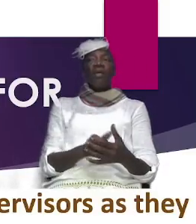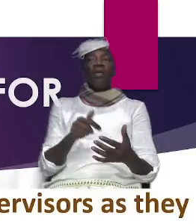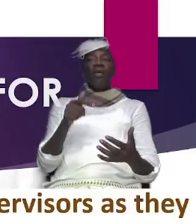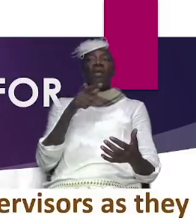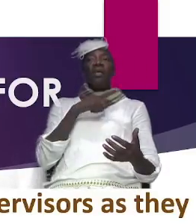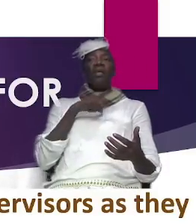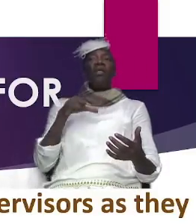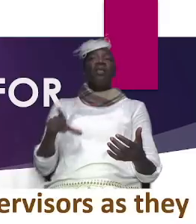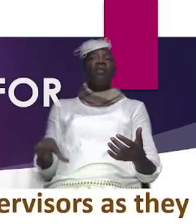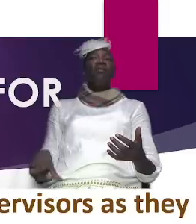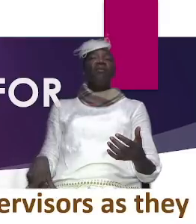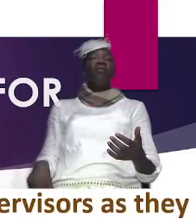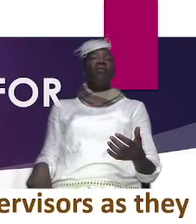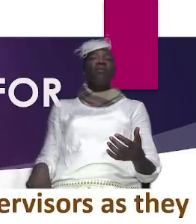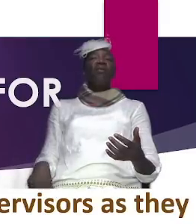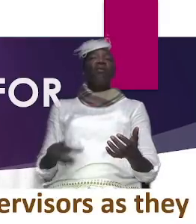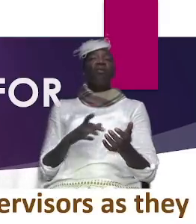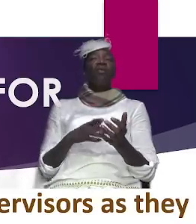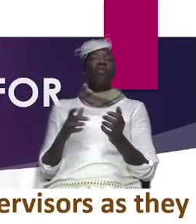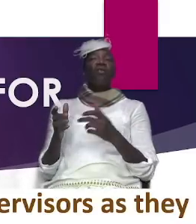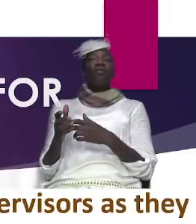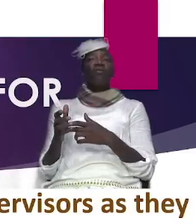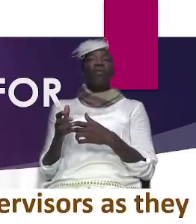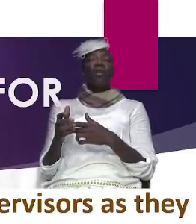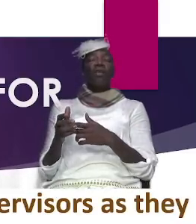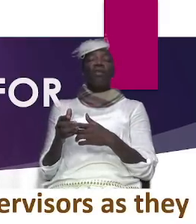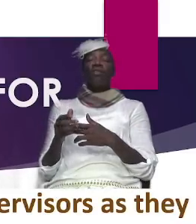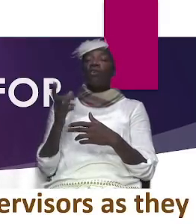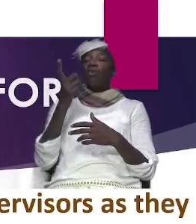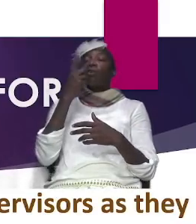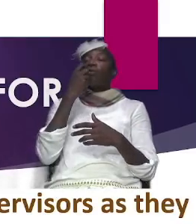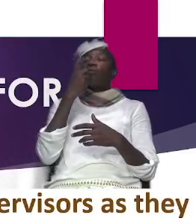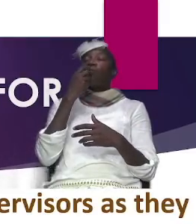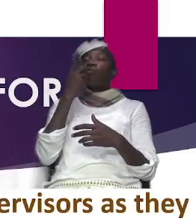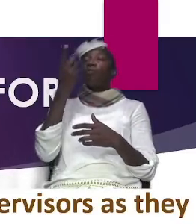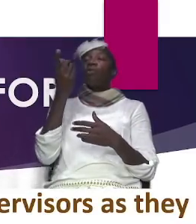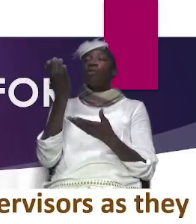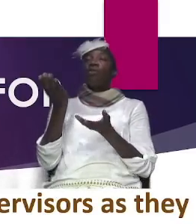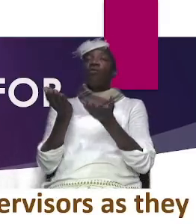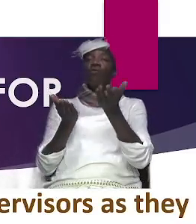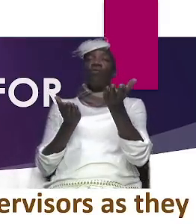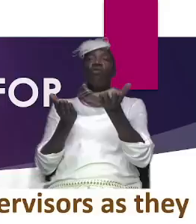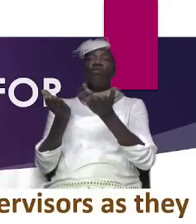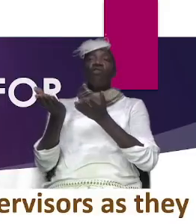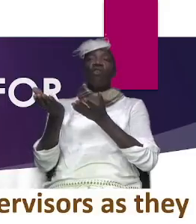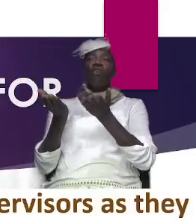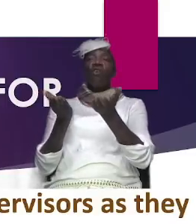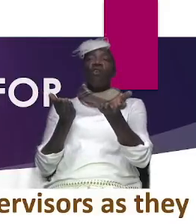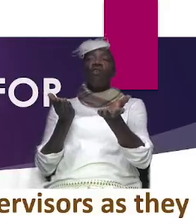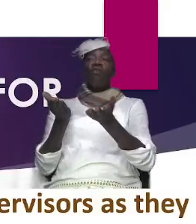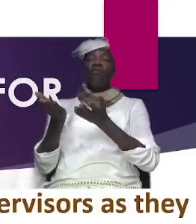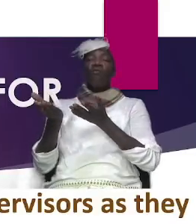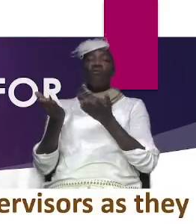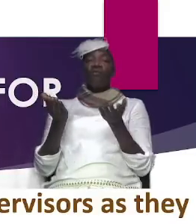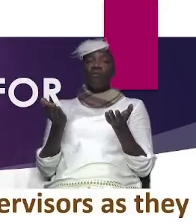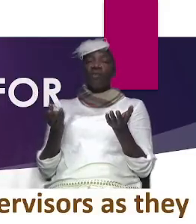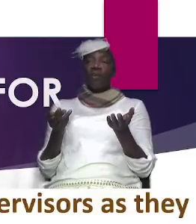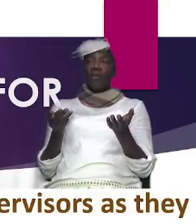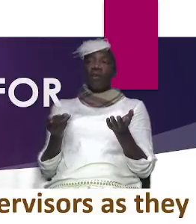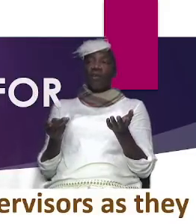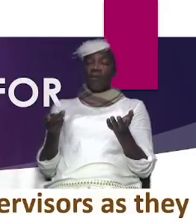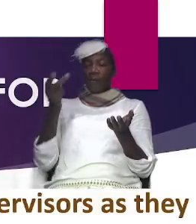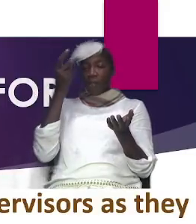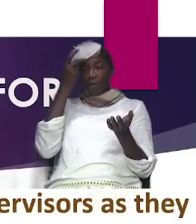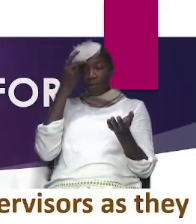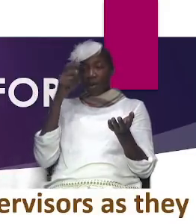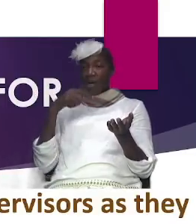the Lord Jesus Christ whom you serve. So Paul was saying